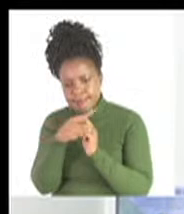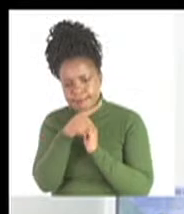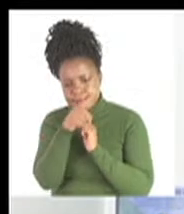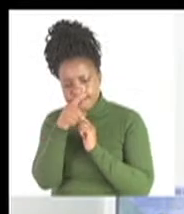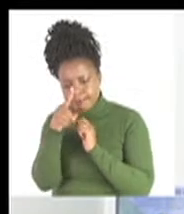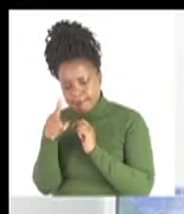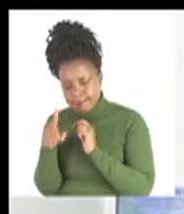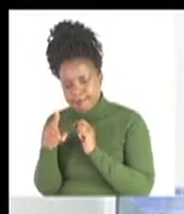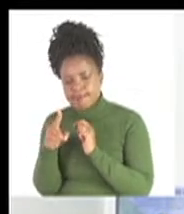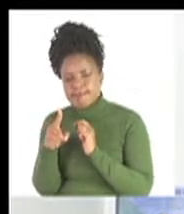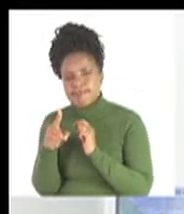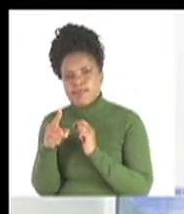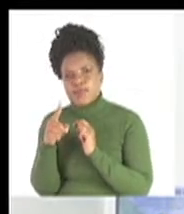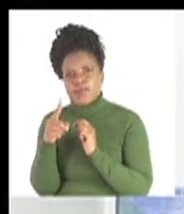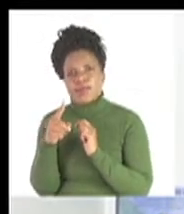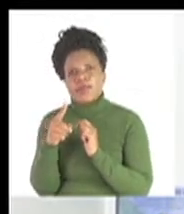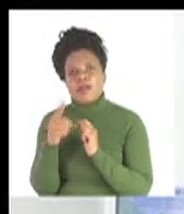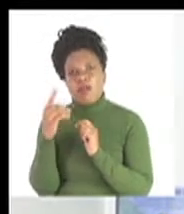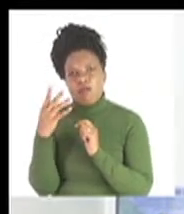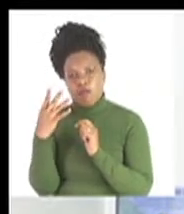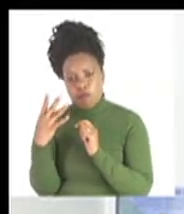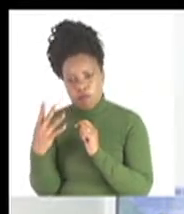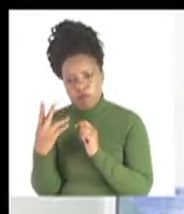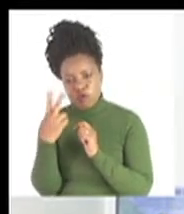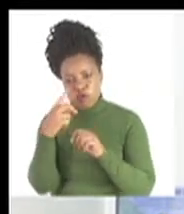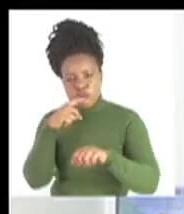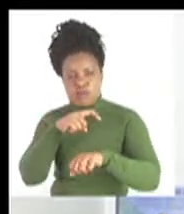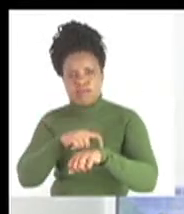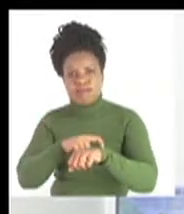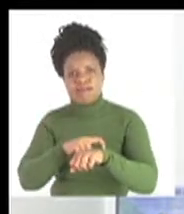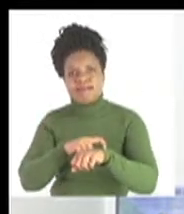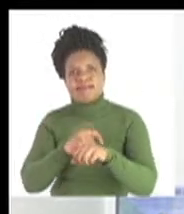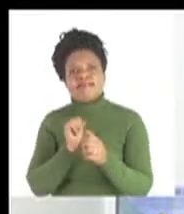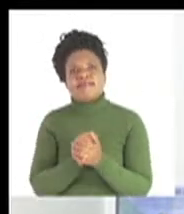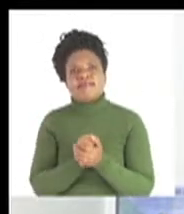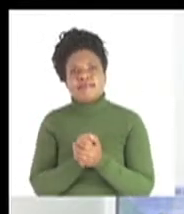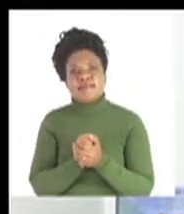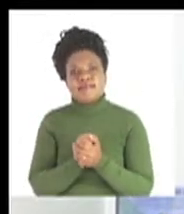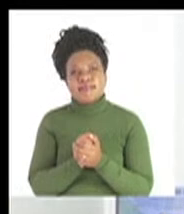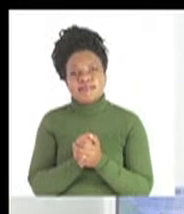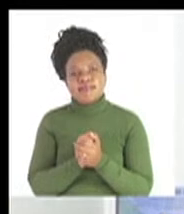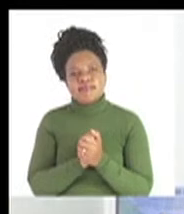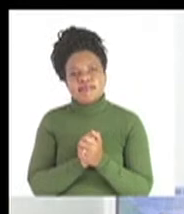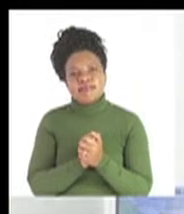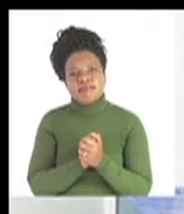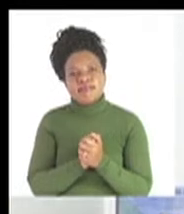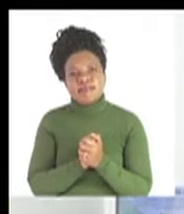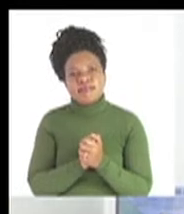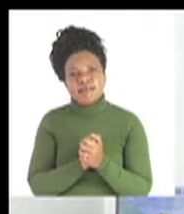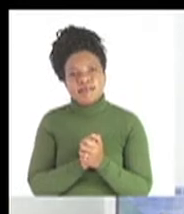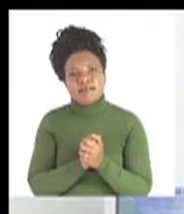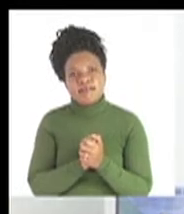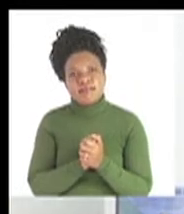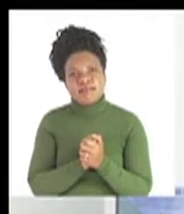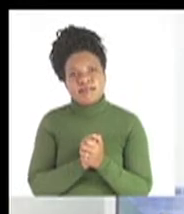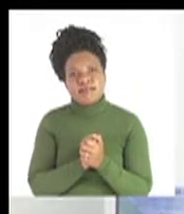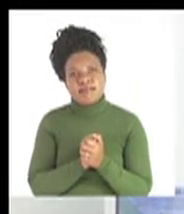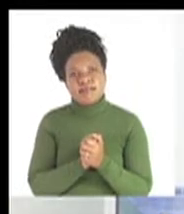have 4 2 times, given that we have to multiply. So it's a